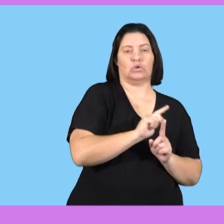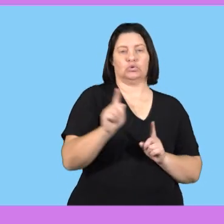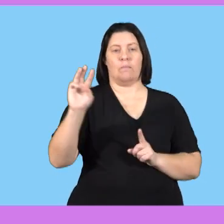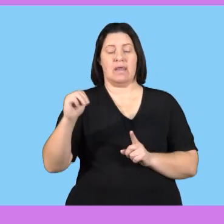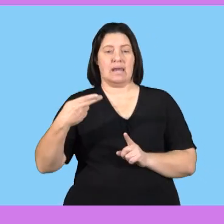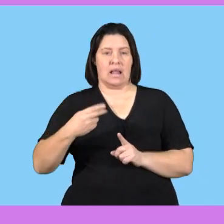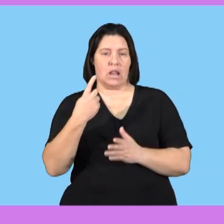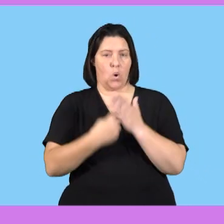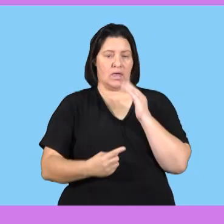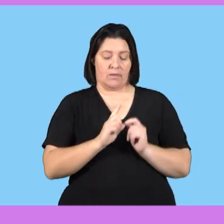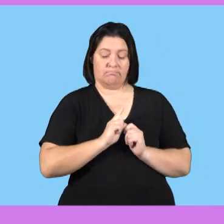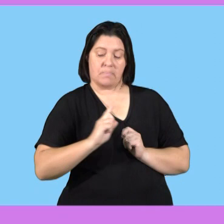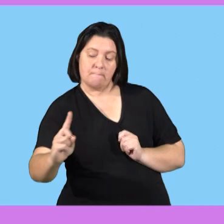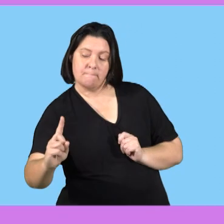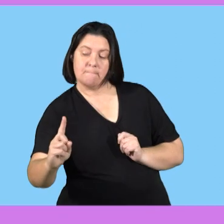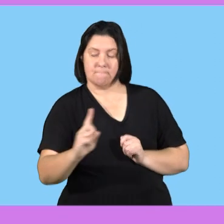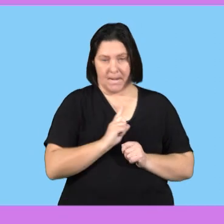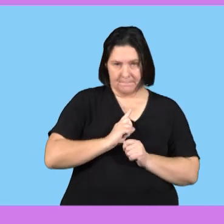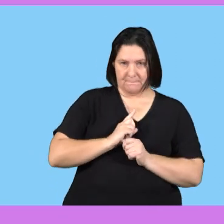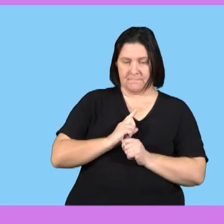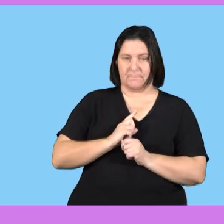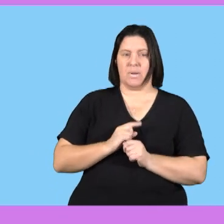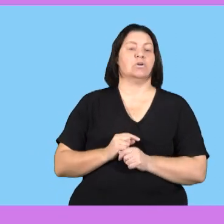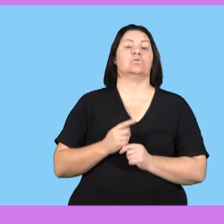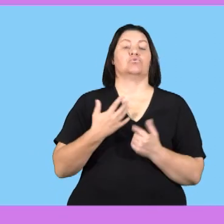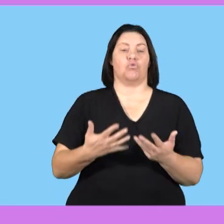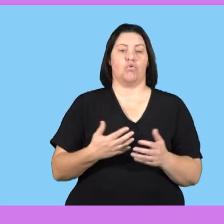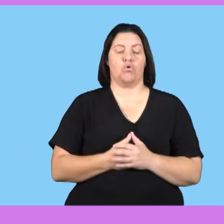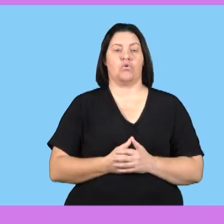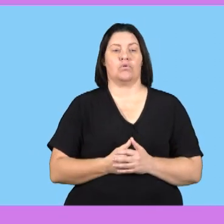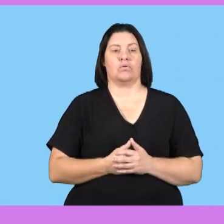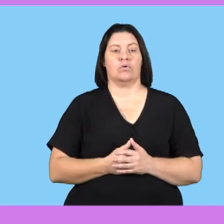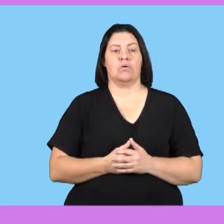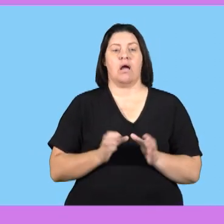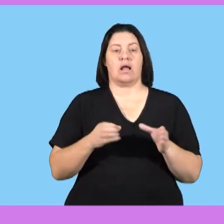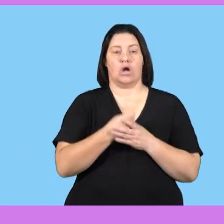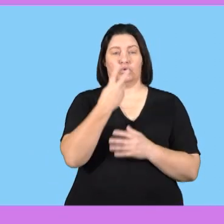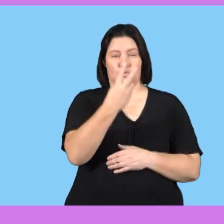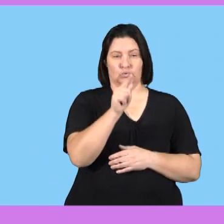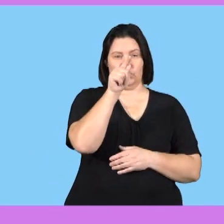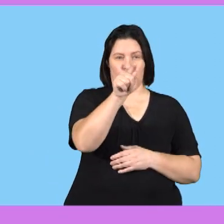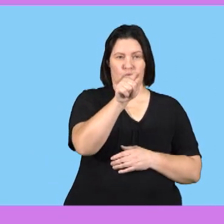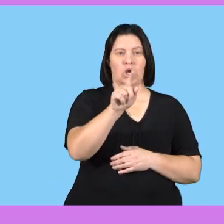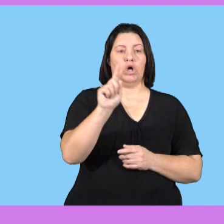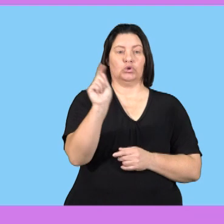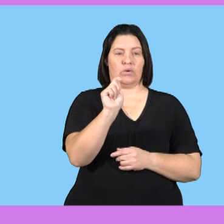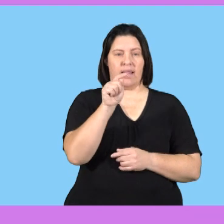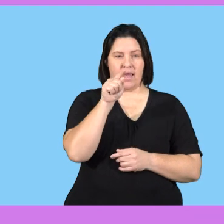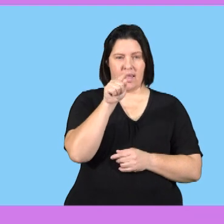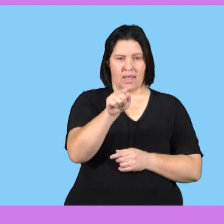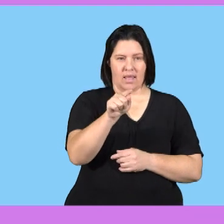Hill only. Right, but it's a return. So let's look. Tugela is here. Here's class 2. There's